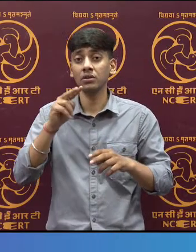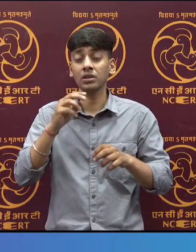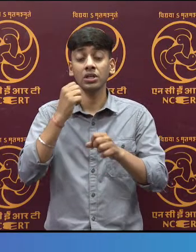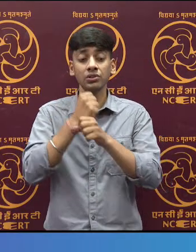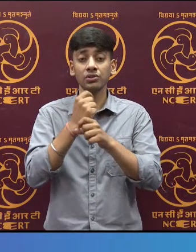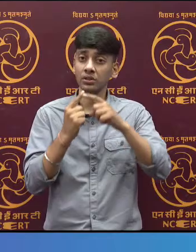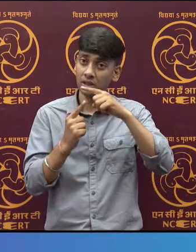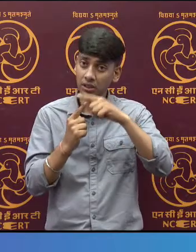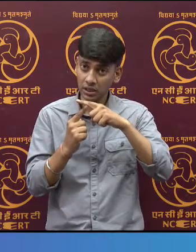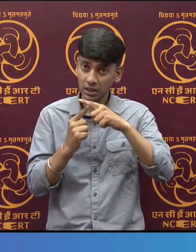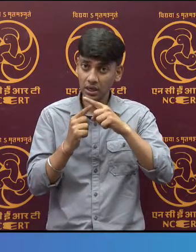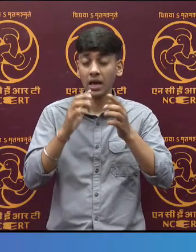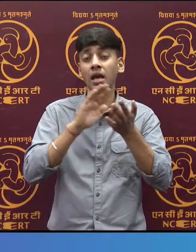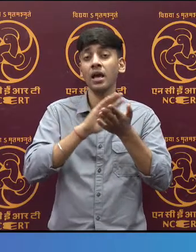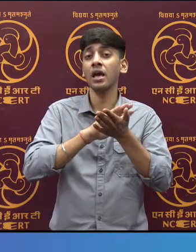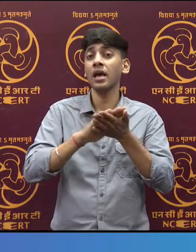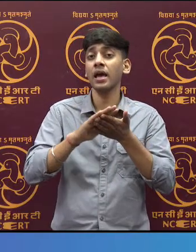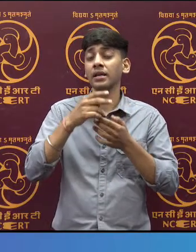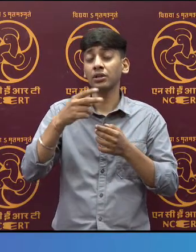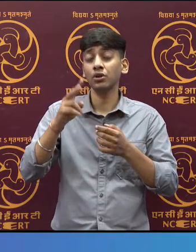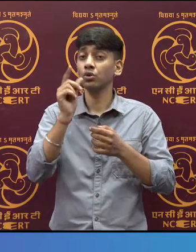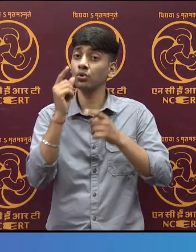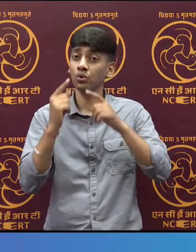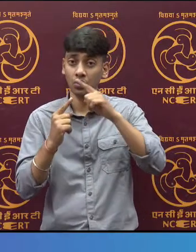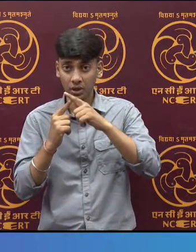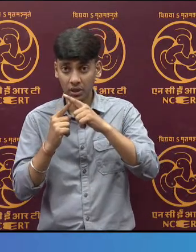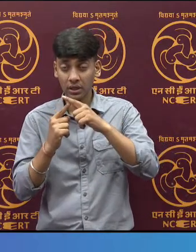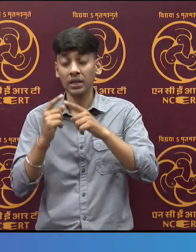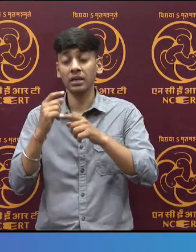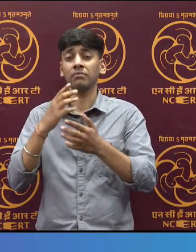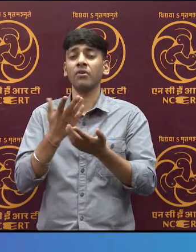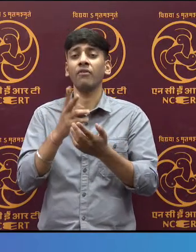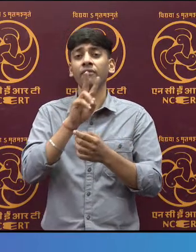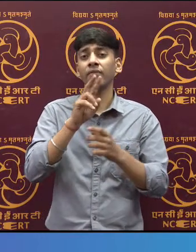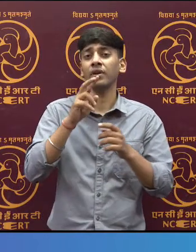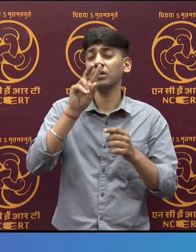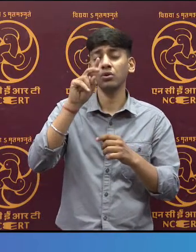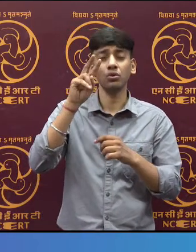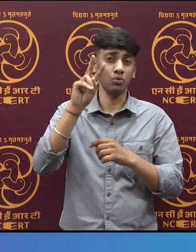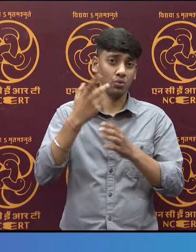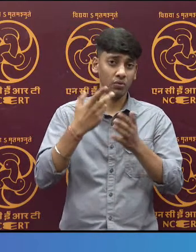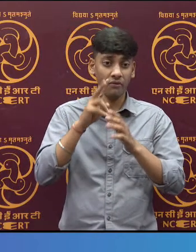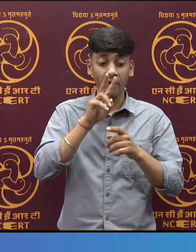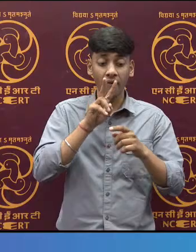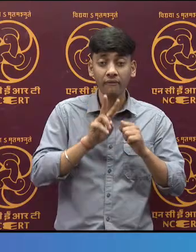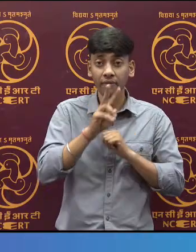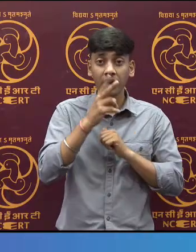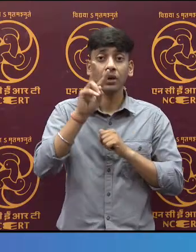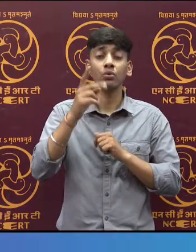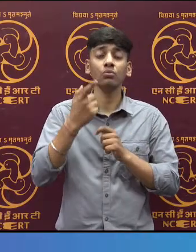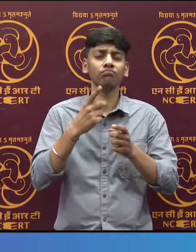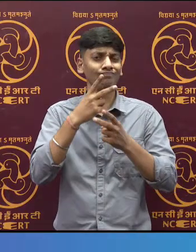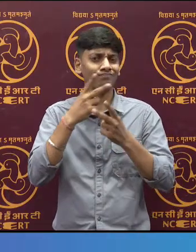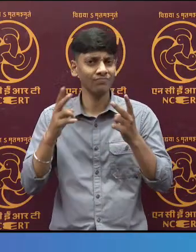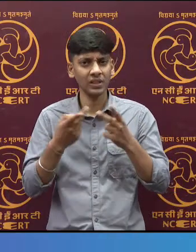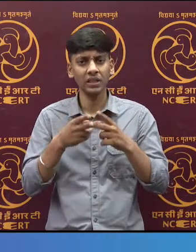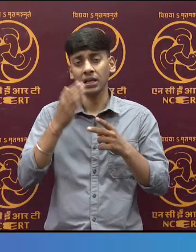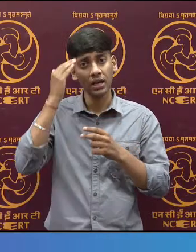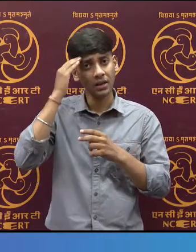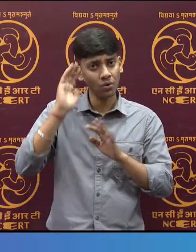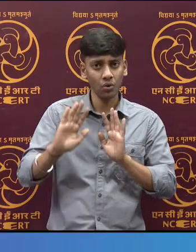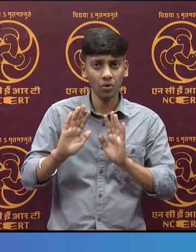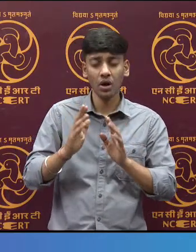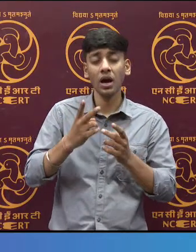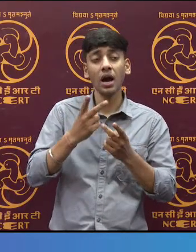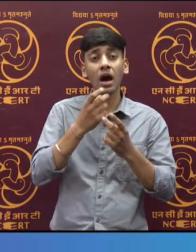gt, h is equal to ut plus gt square, and v square is equal to u square plus 2gh. These are known as the